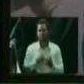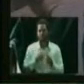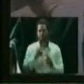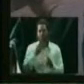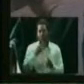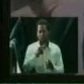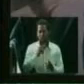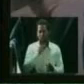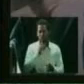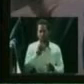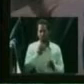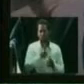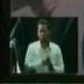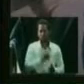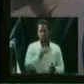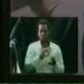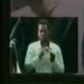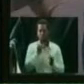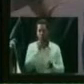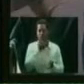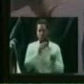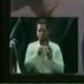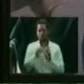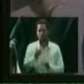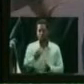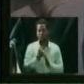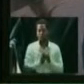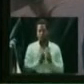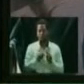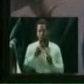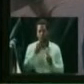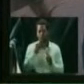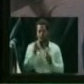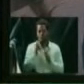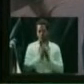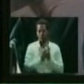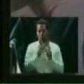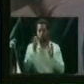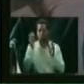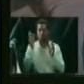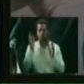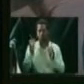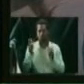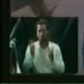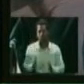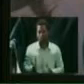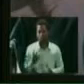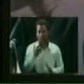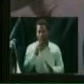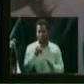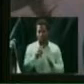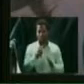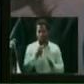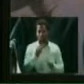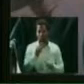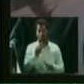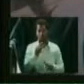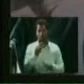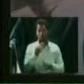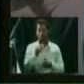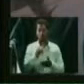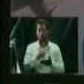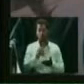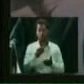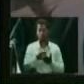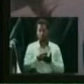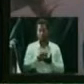law. Nonetheless, despite the counsel of Knox County's law director, which distinctly stated that the terms of the grant were illegal, 5 of 9